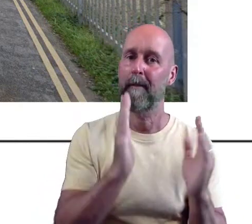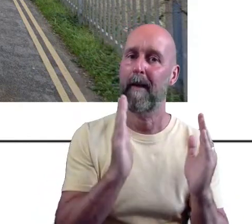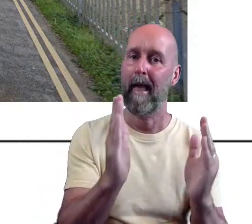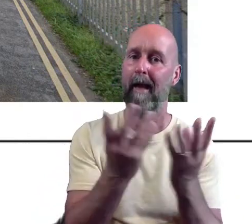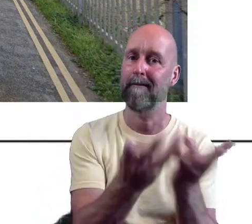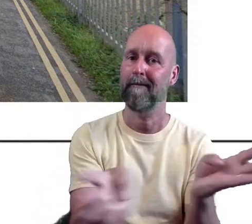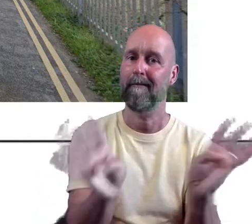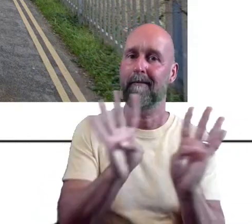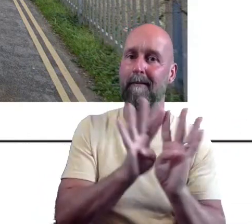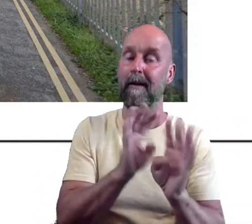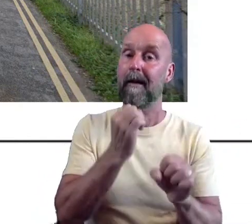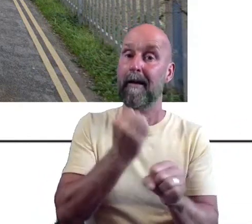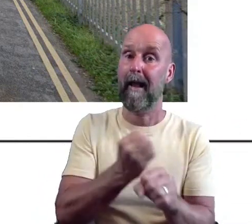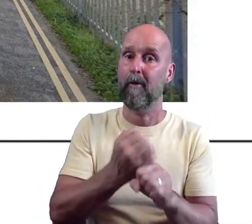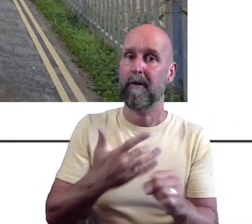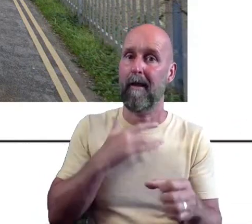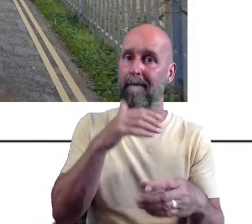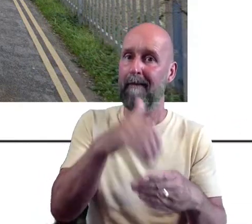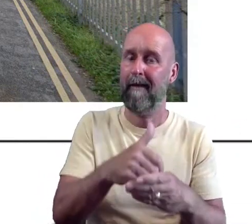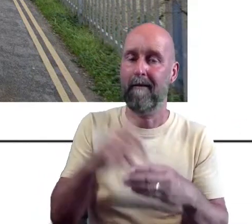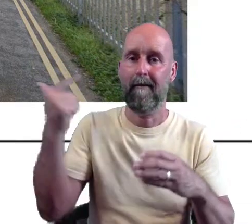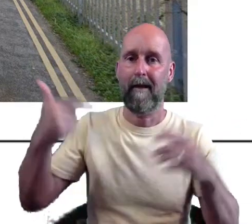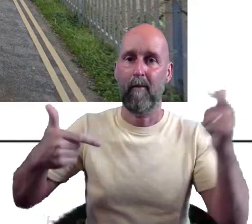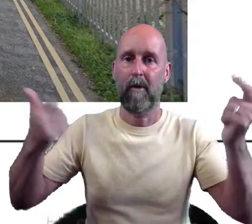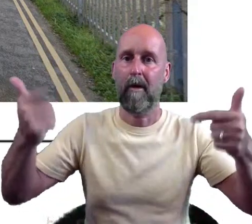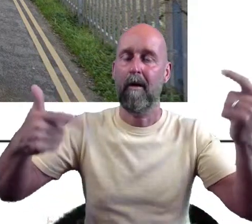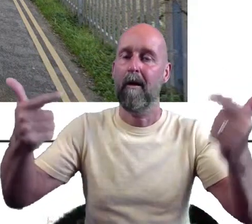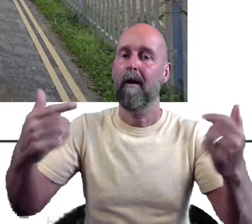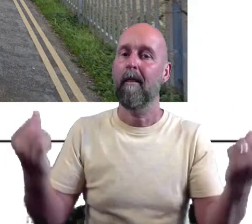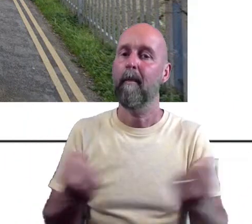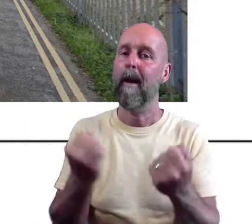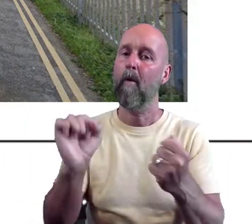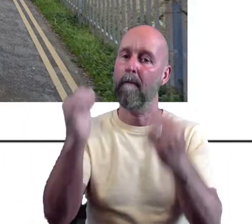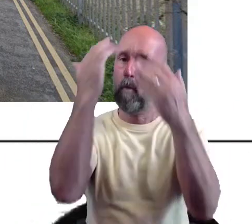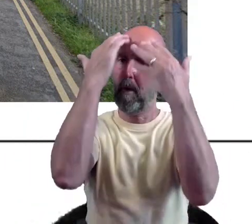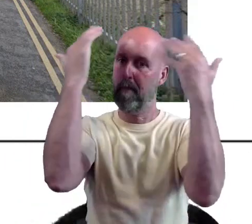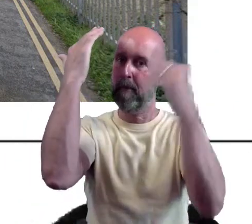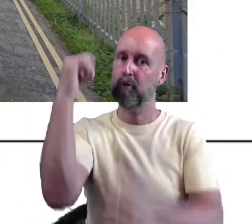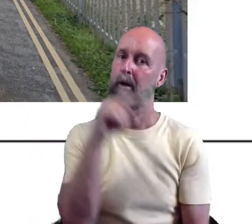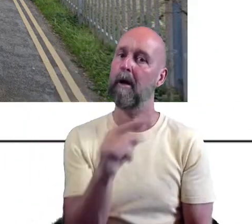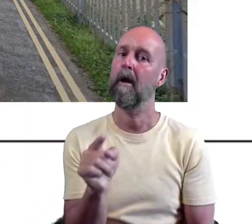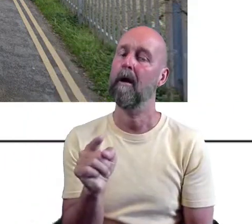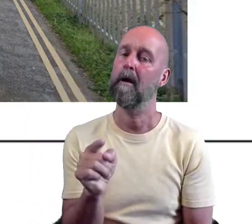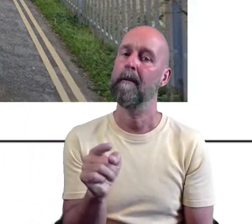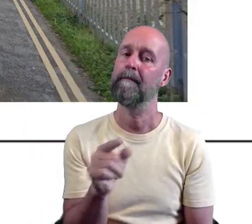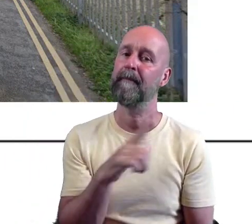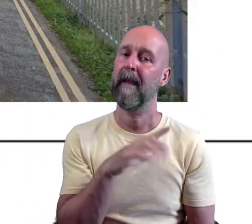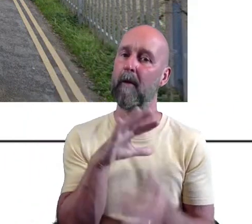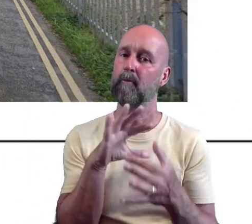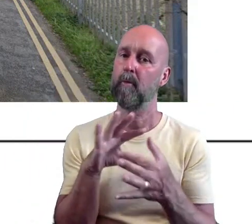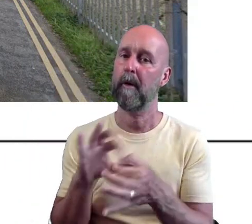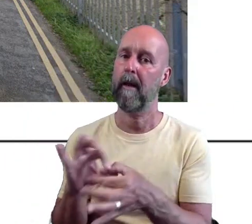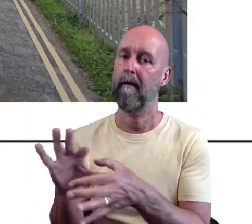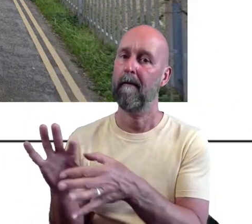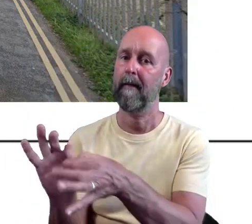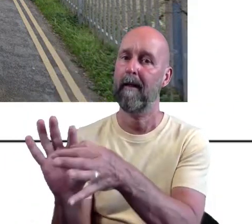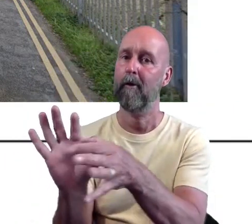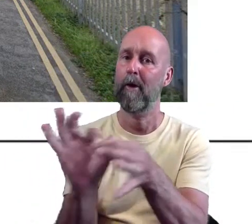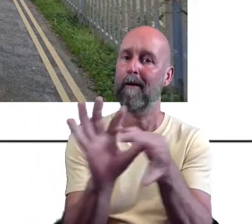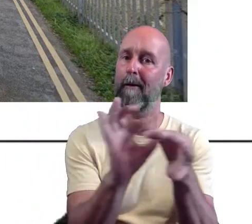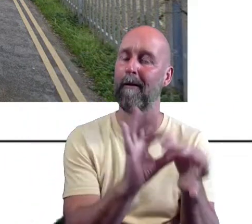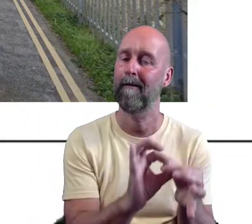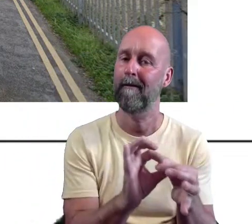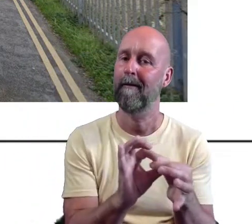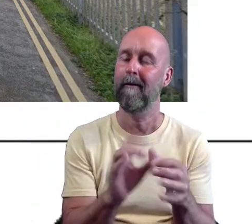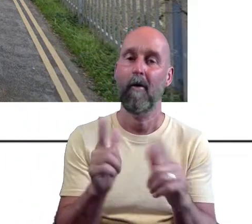life. And this experience was about the power of the imagination to sort of connect everything, and even faraway places